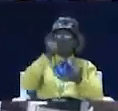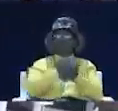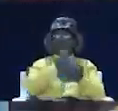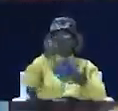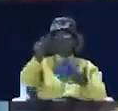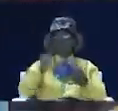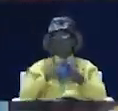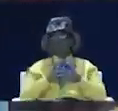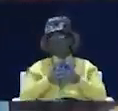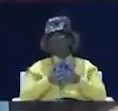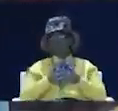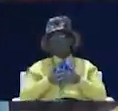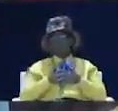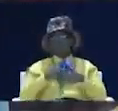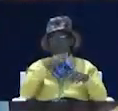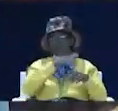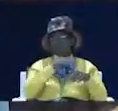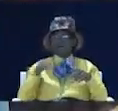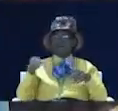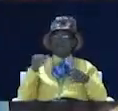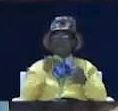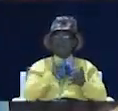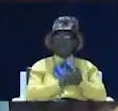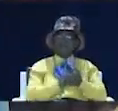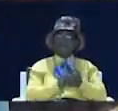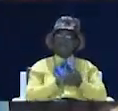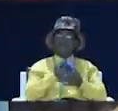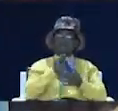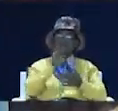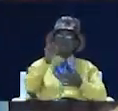And that is a decree,